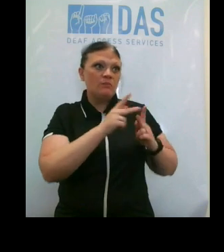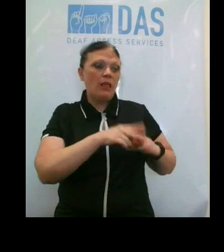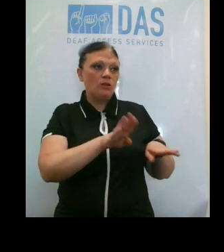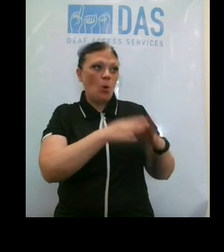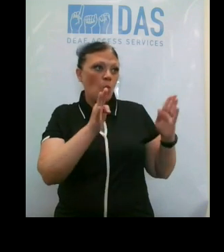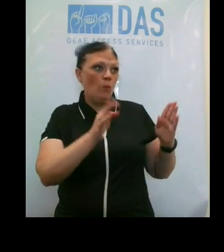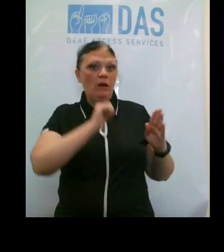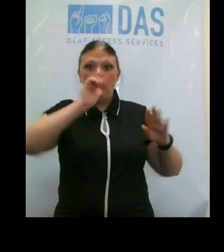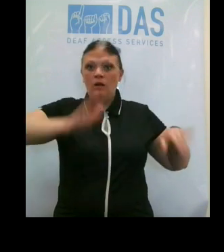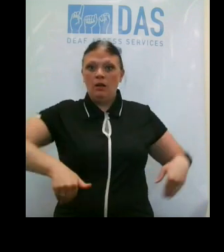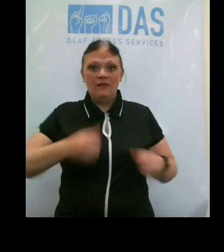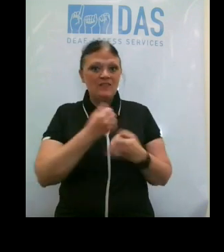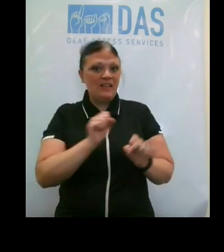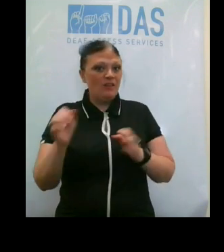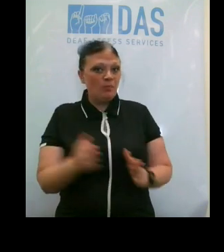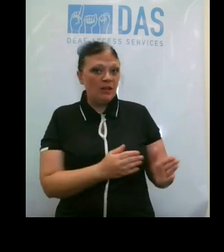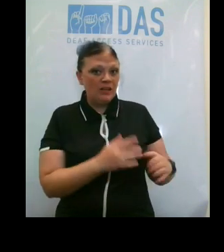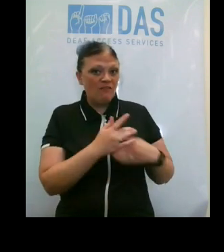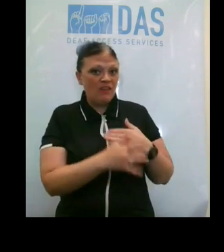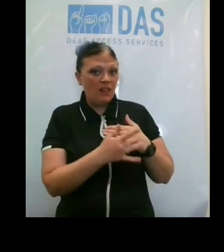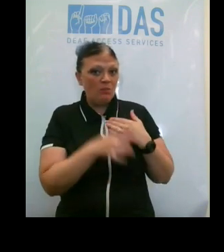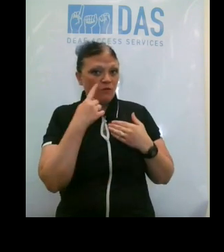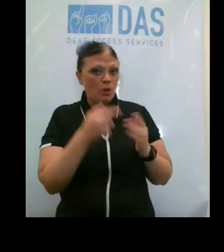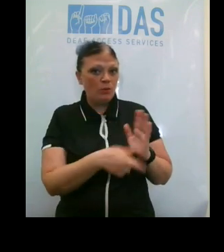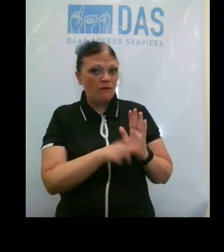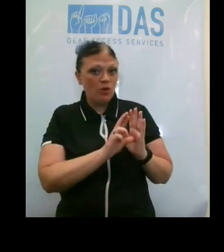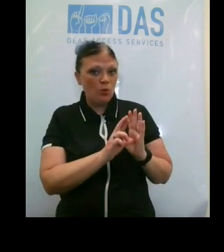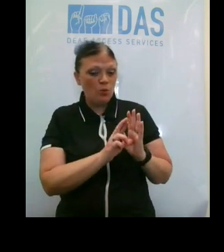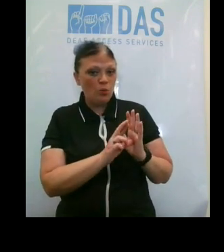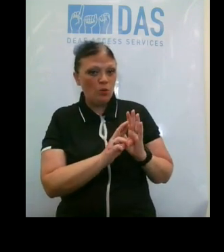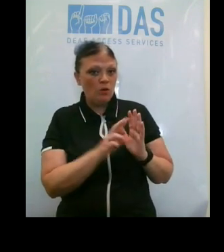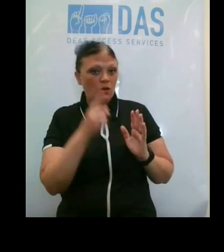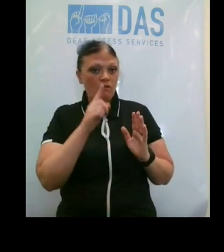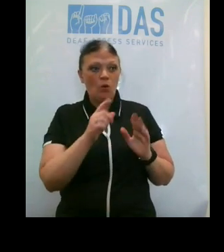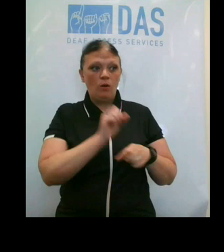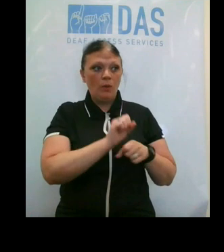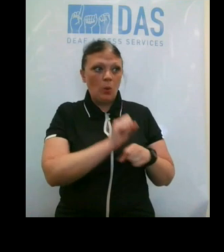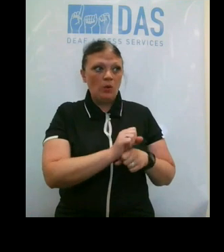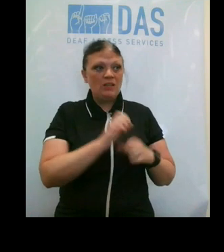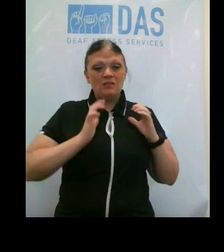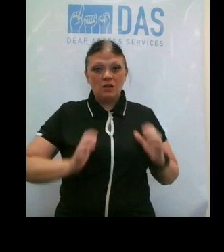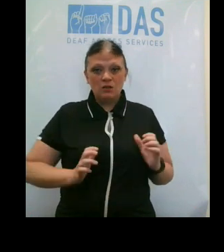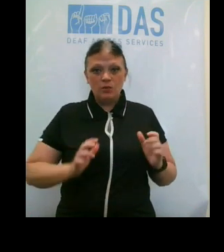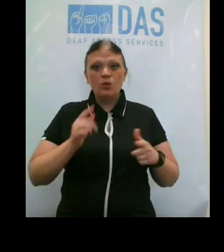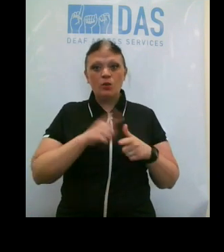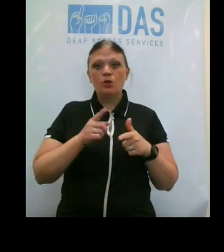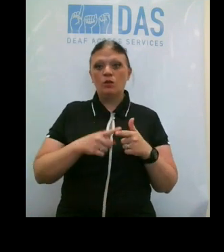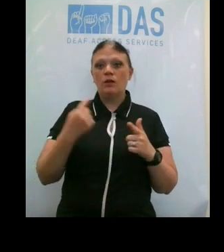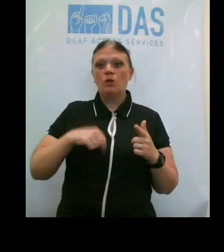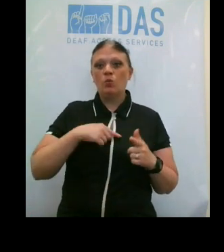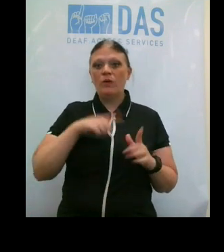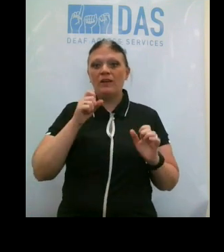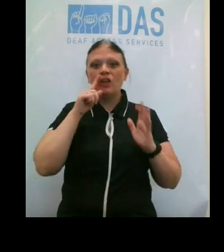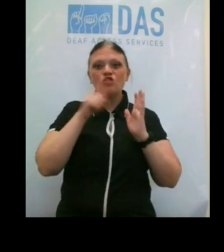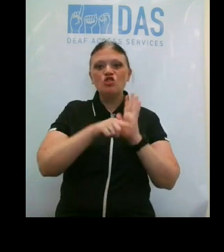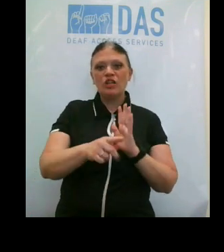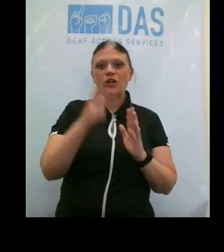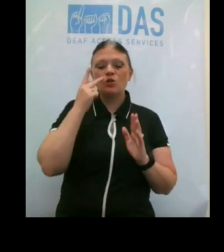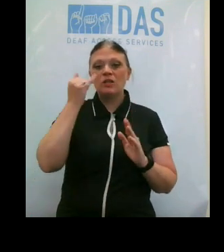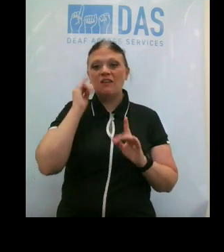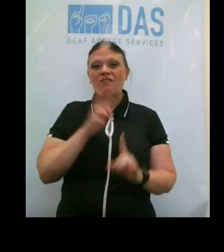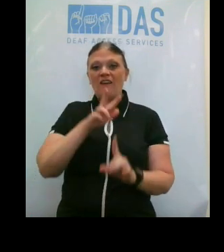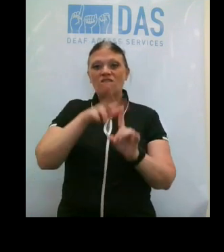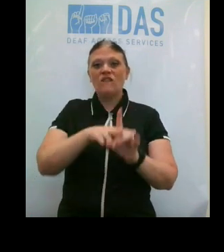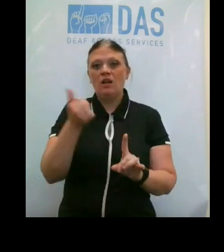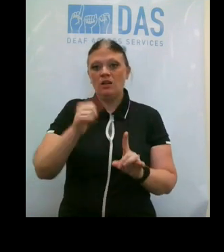not have a safety plan available for review by their employees or customers, we will get to see if they actually filed the affirmation with New York